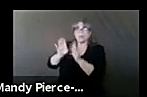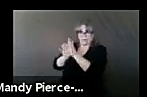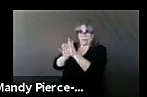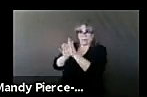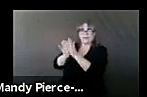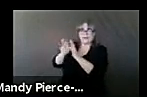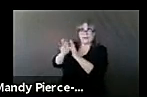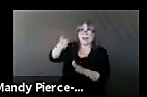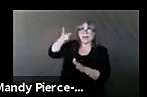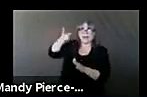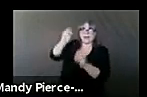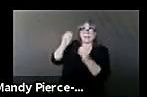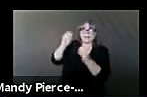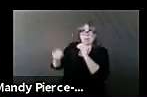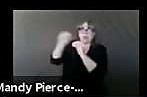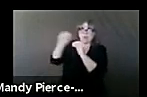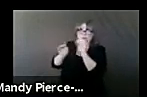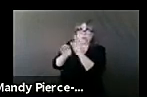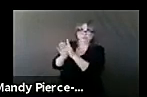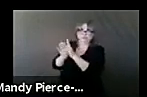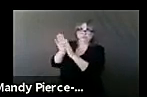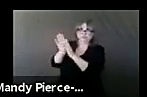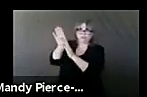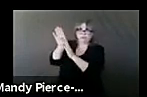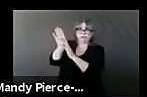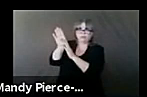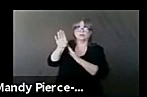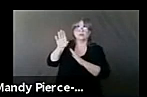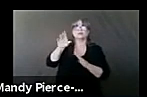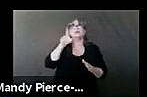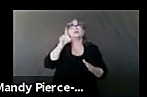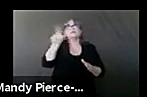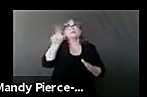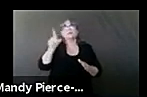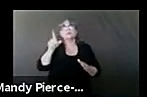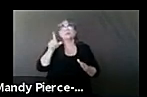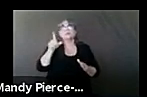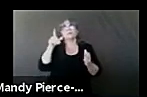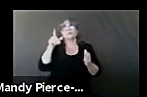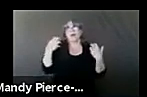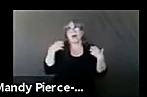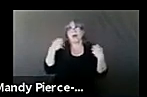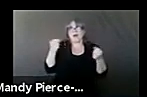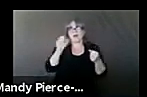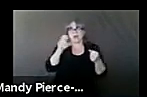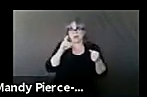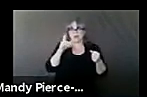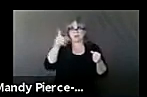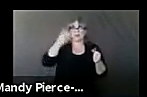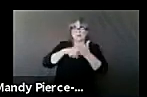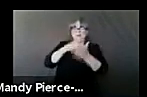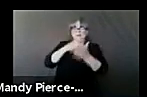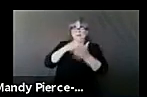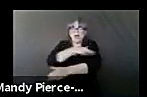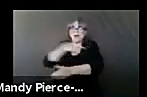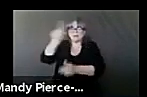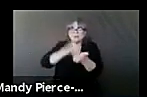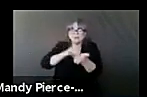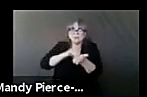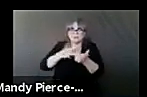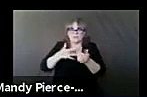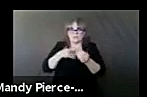for hospital beds has been increasing. The state of Colorado has been working in partnership with local hospitals to support their